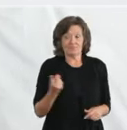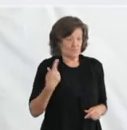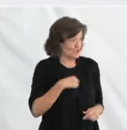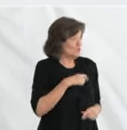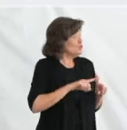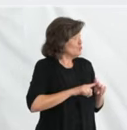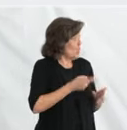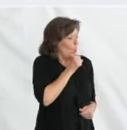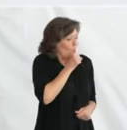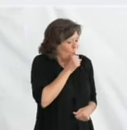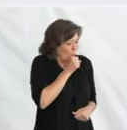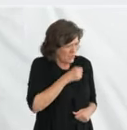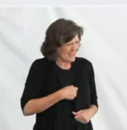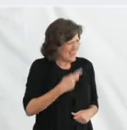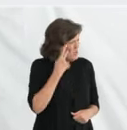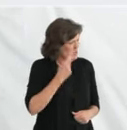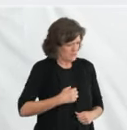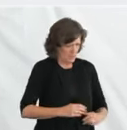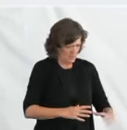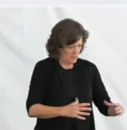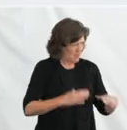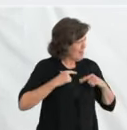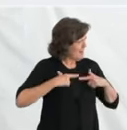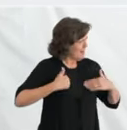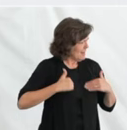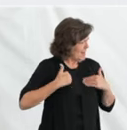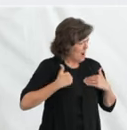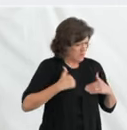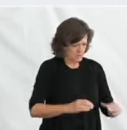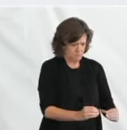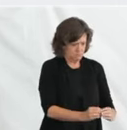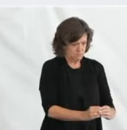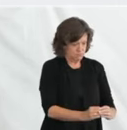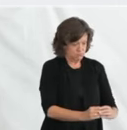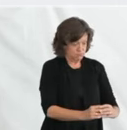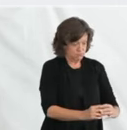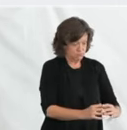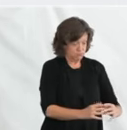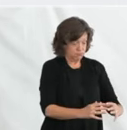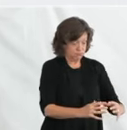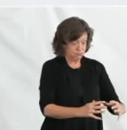was amazing. Those lungs started to inflate. They started to expand. They were like,